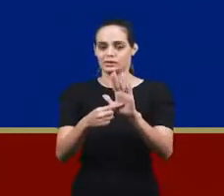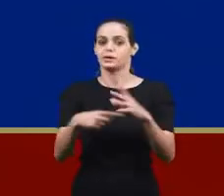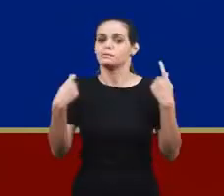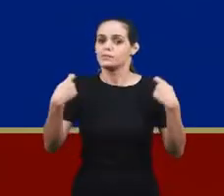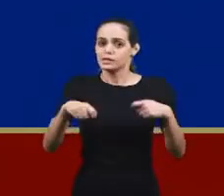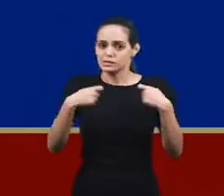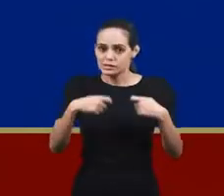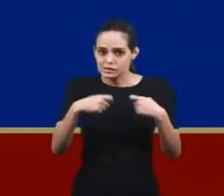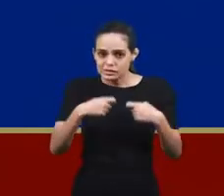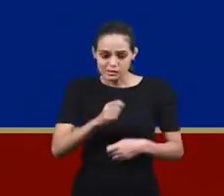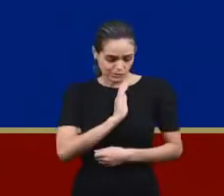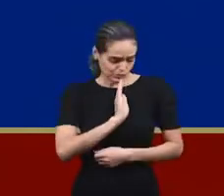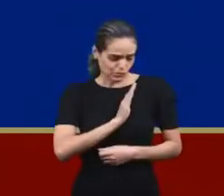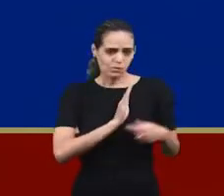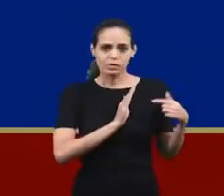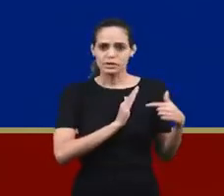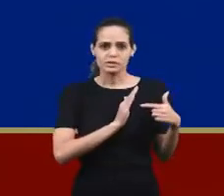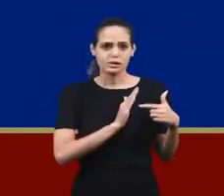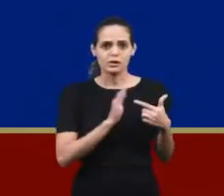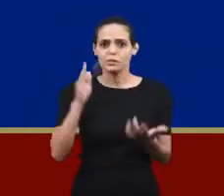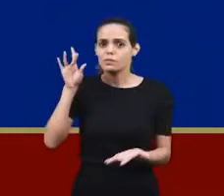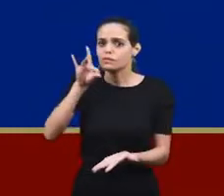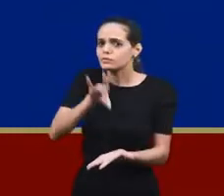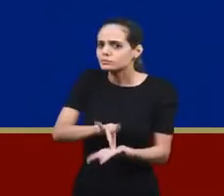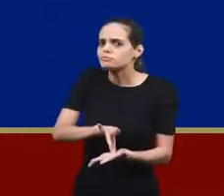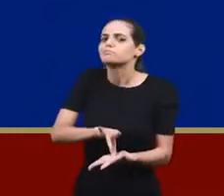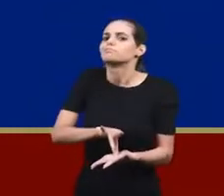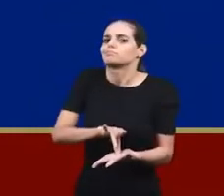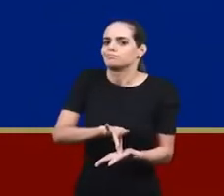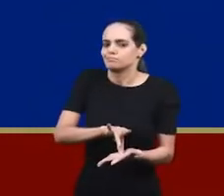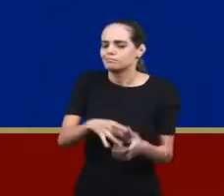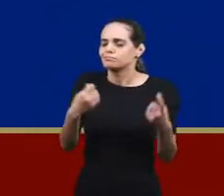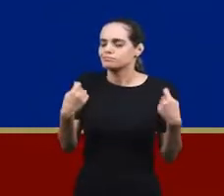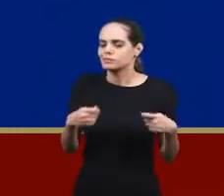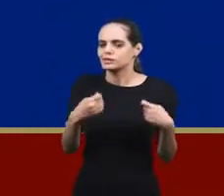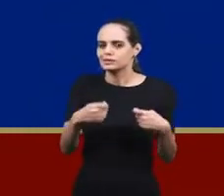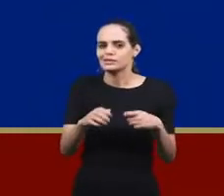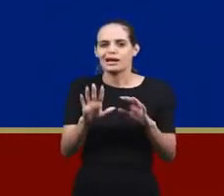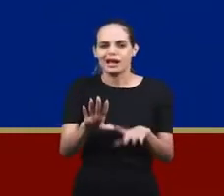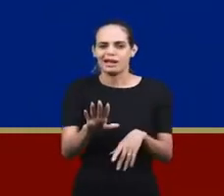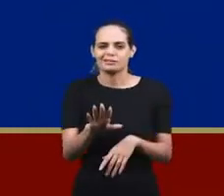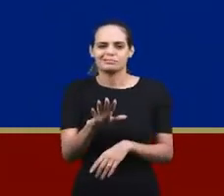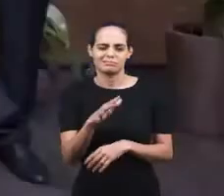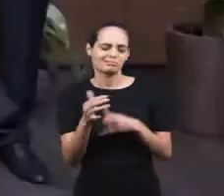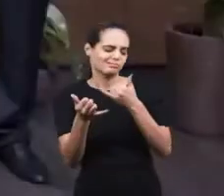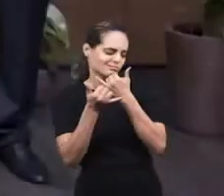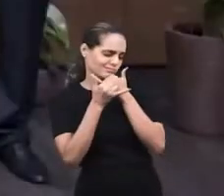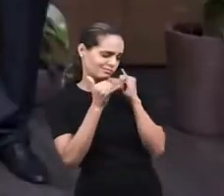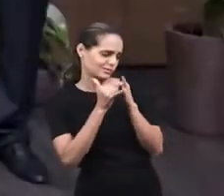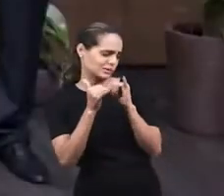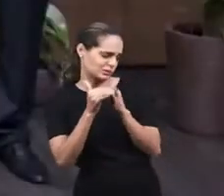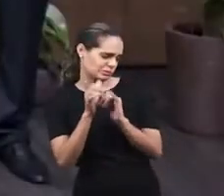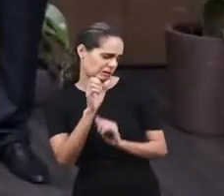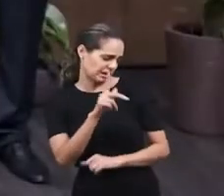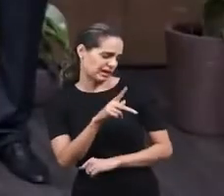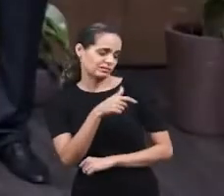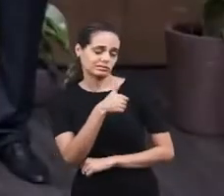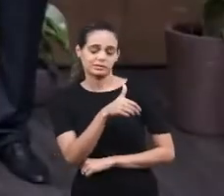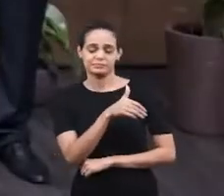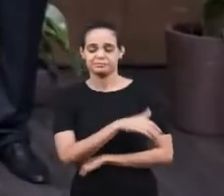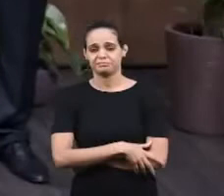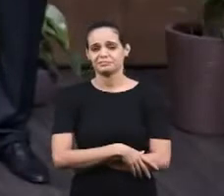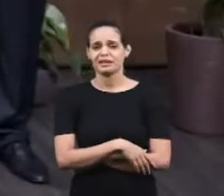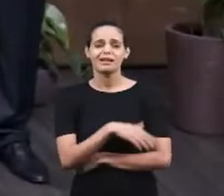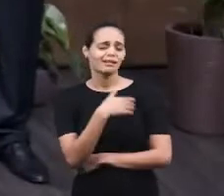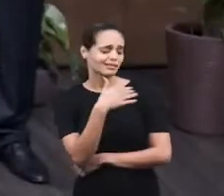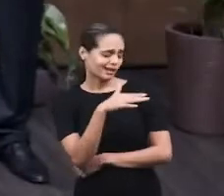So my heavenly Father also will do to you if each of you from his heart does not forgive. It is not